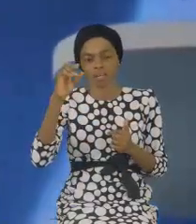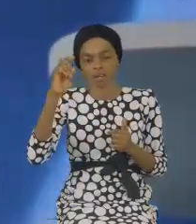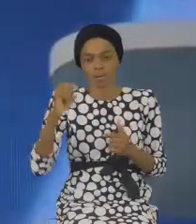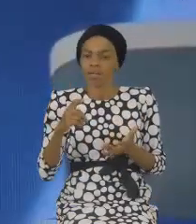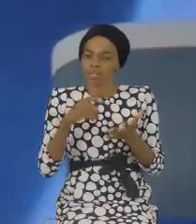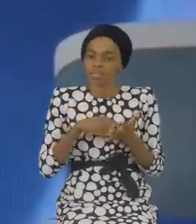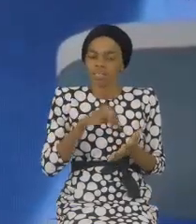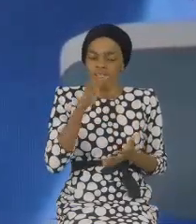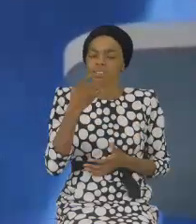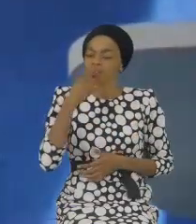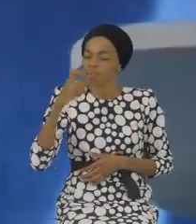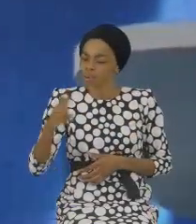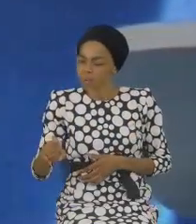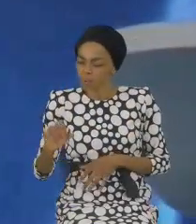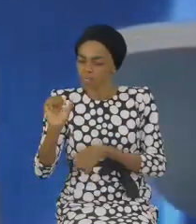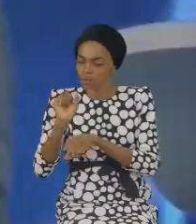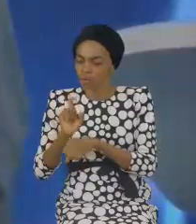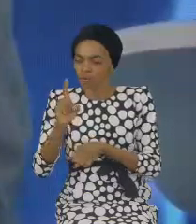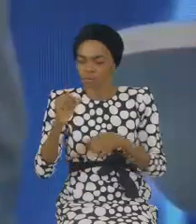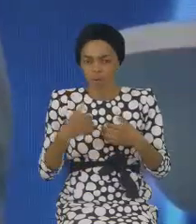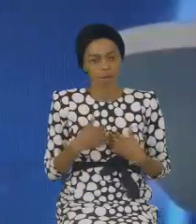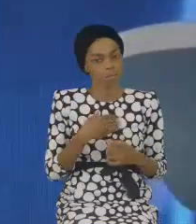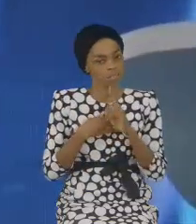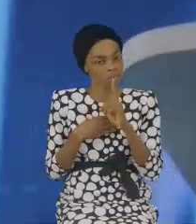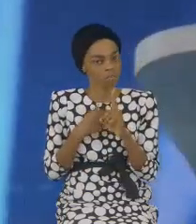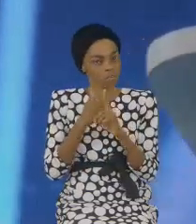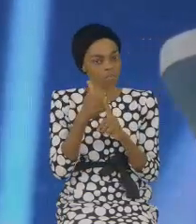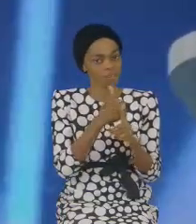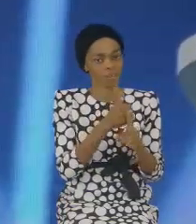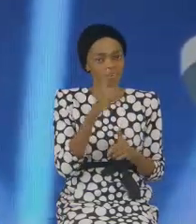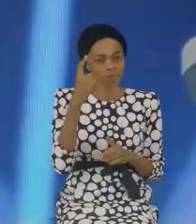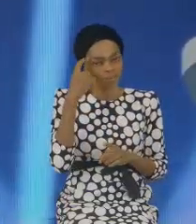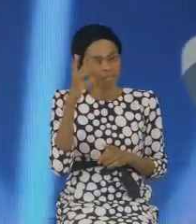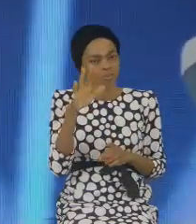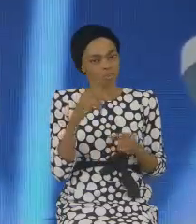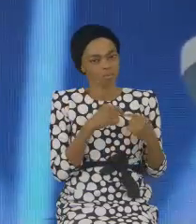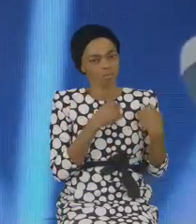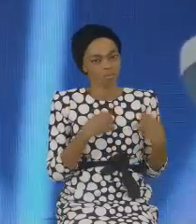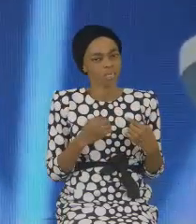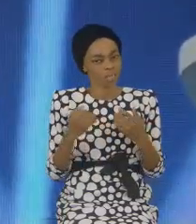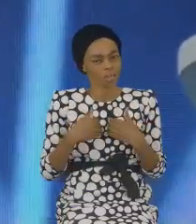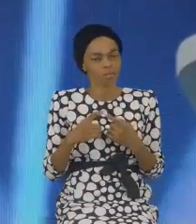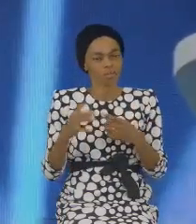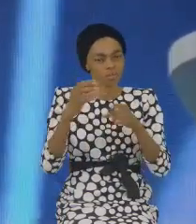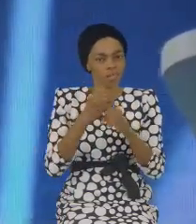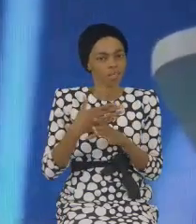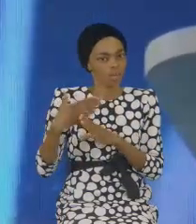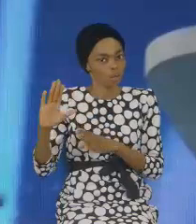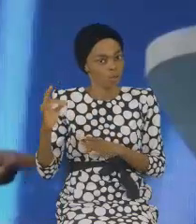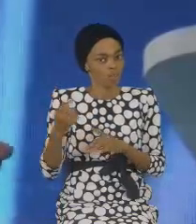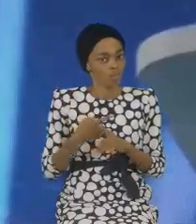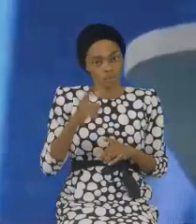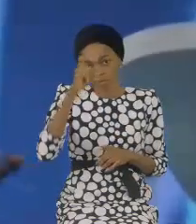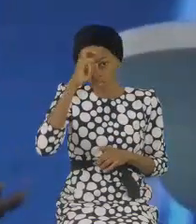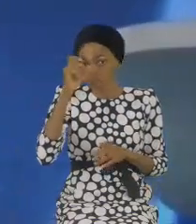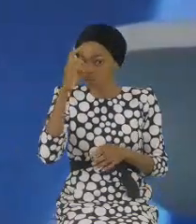is the charge you have. And you yourself, your mind, your heart has to be taken away from Egypt.